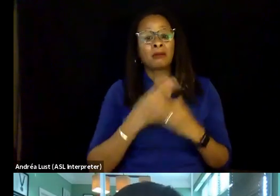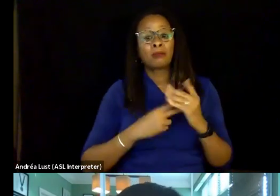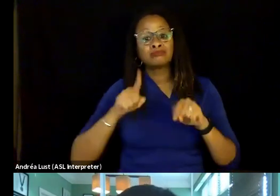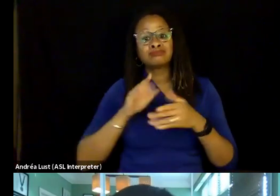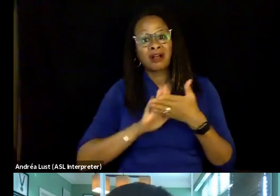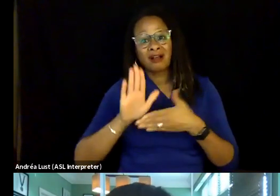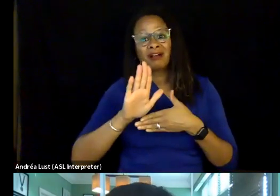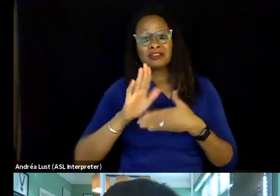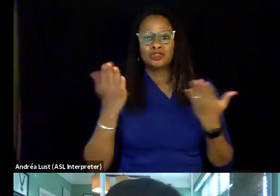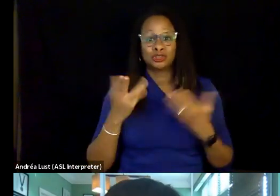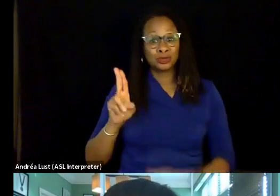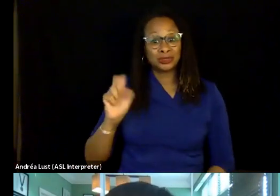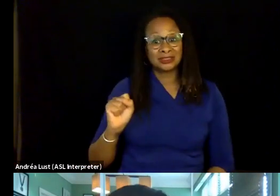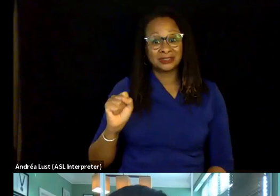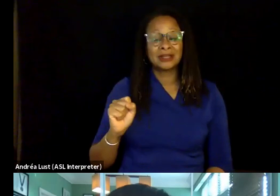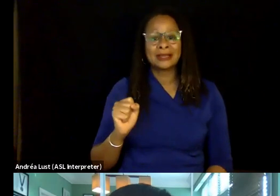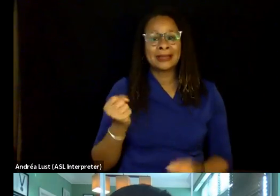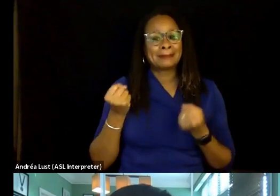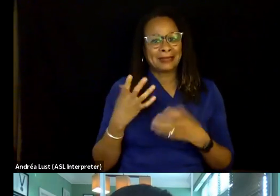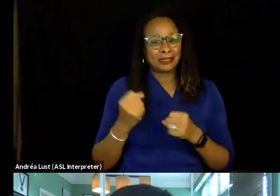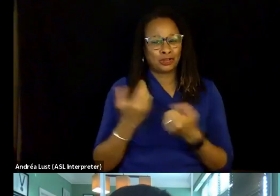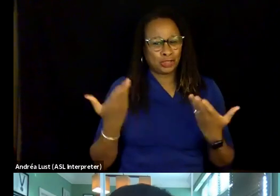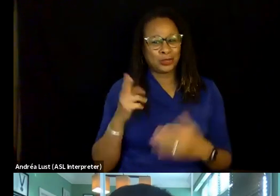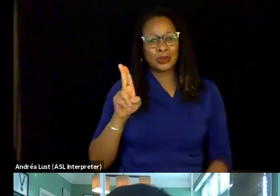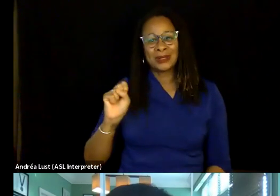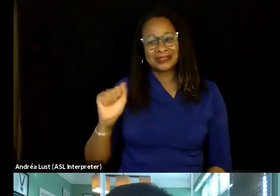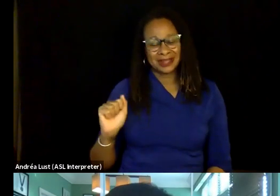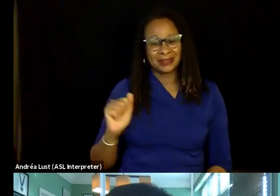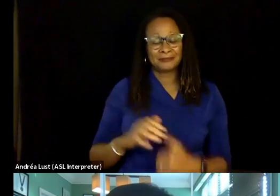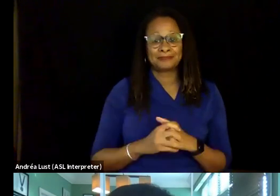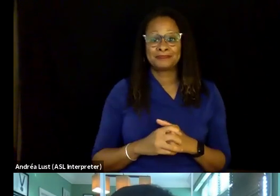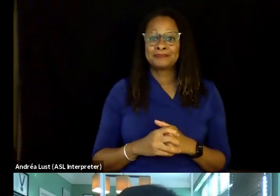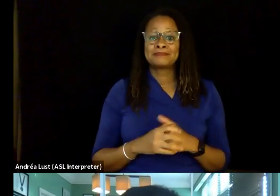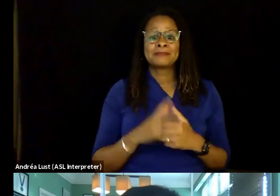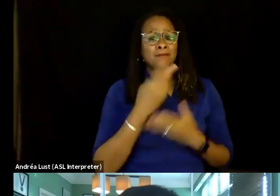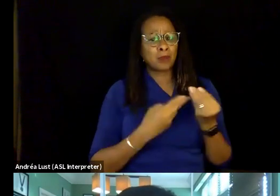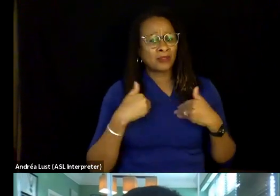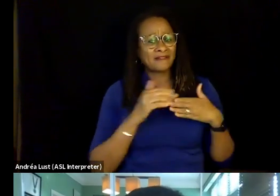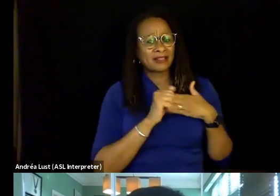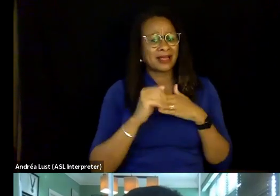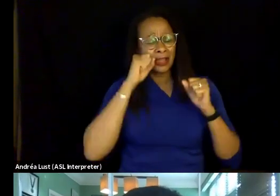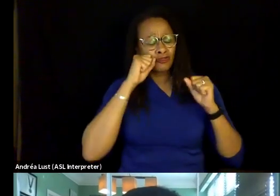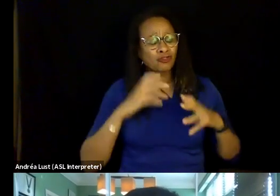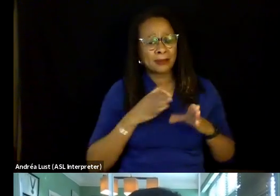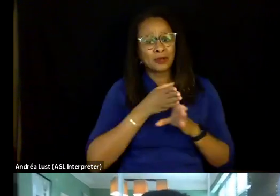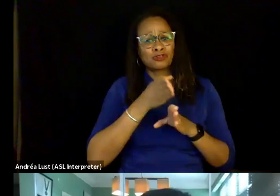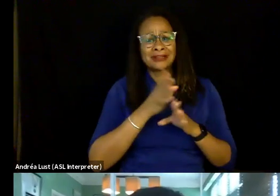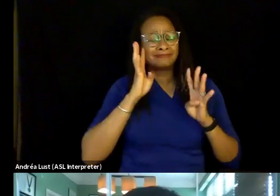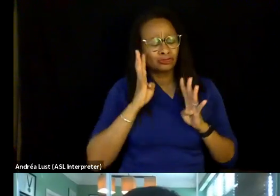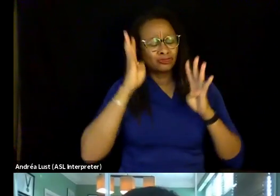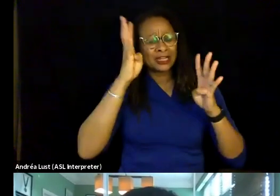in the US and spent formative years in this country. Both have led incredible careers, creative